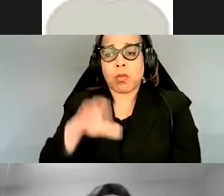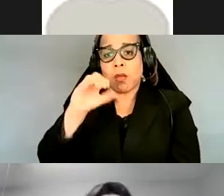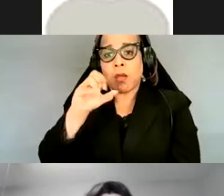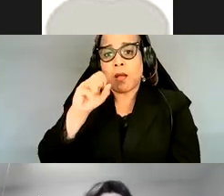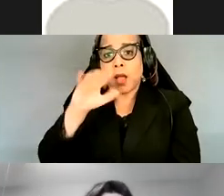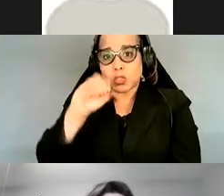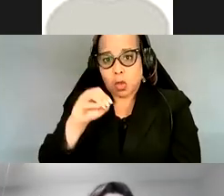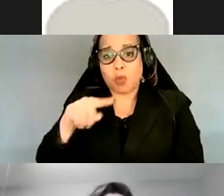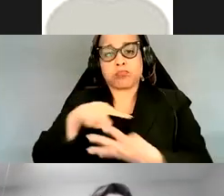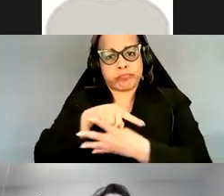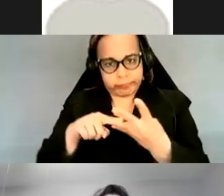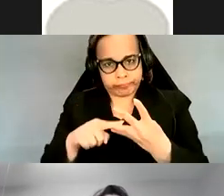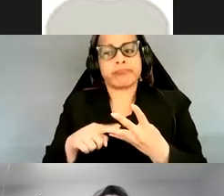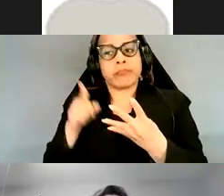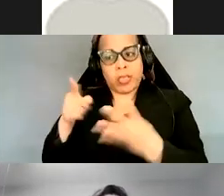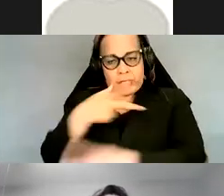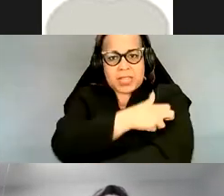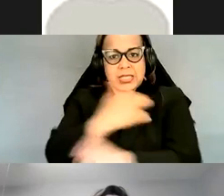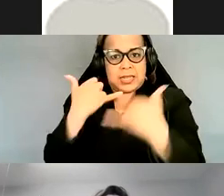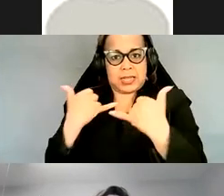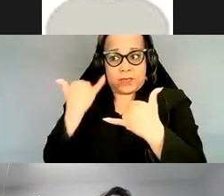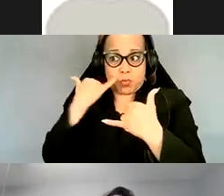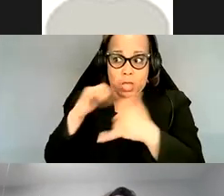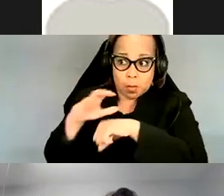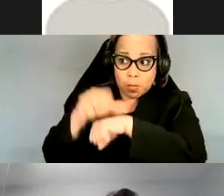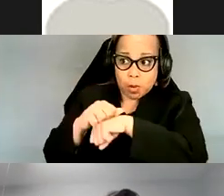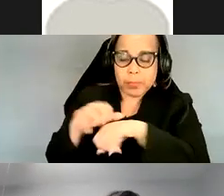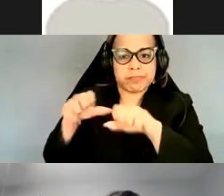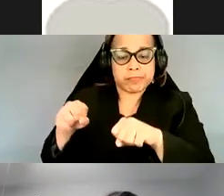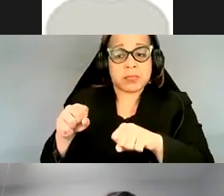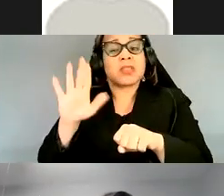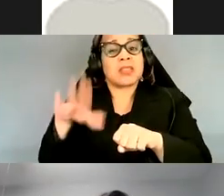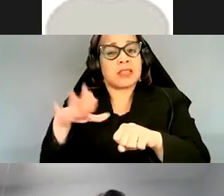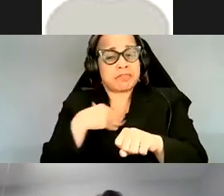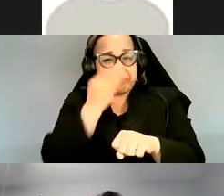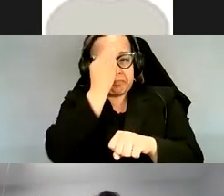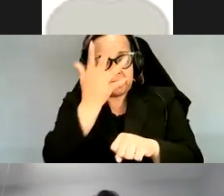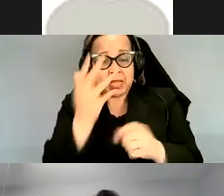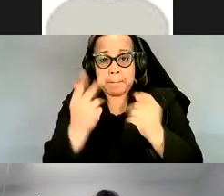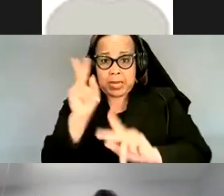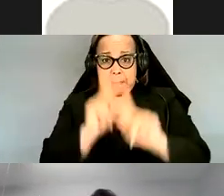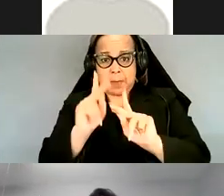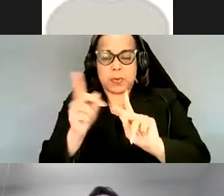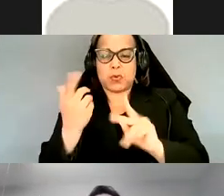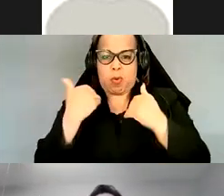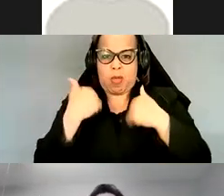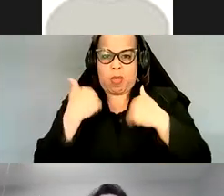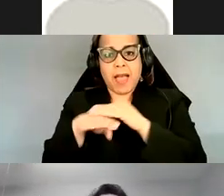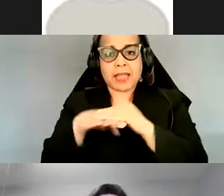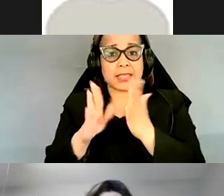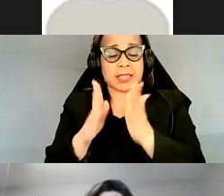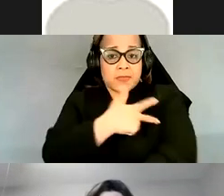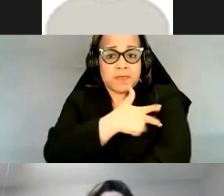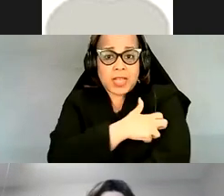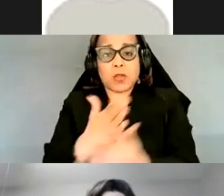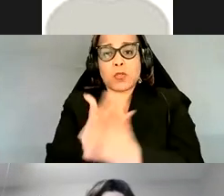all vaccinating at this time if you can get an appointment. And I do want to note that for many people, you will have access to get a vaccine